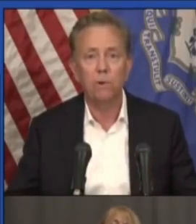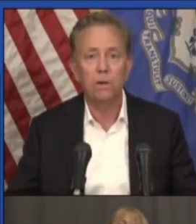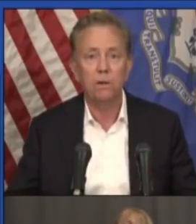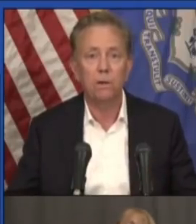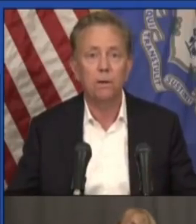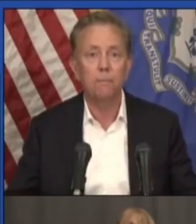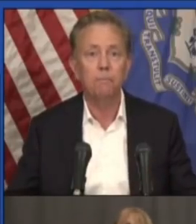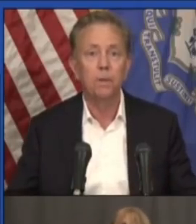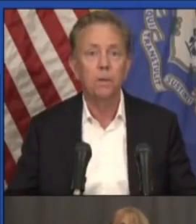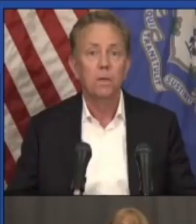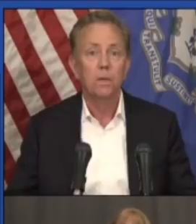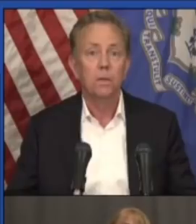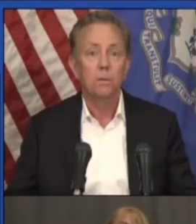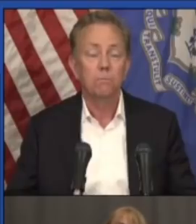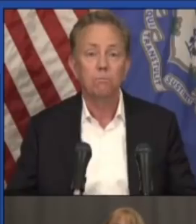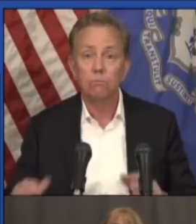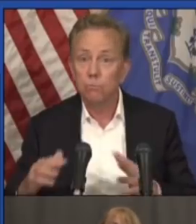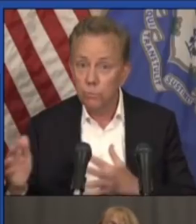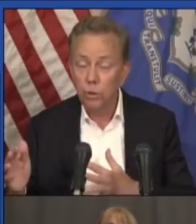think we